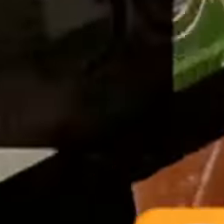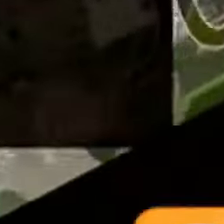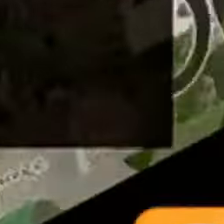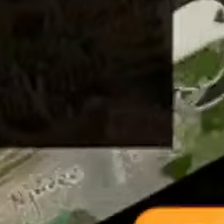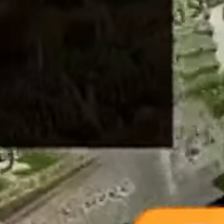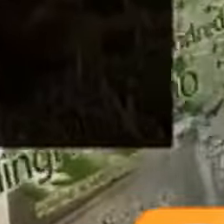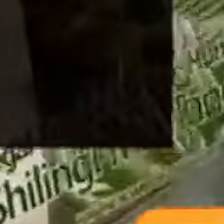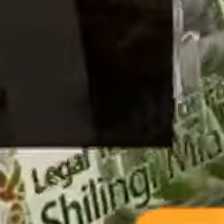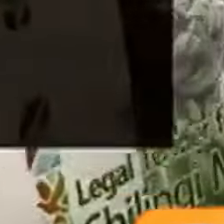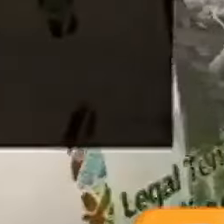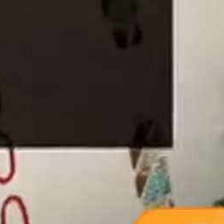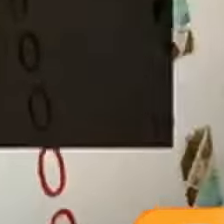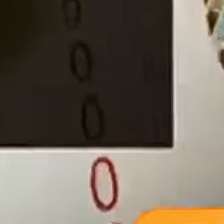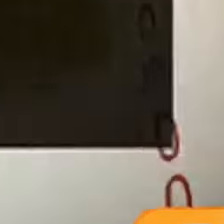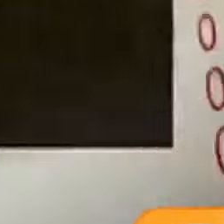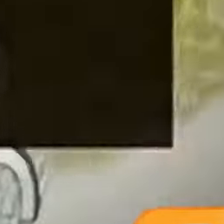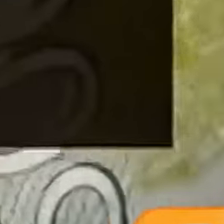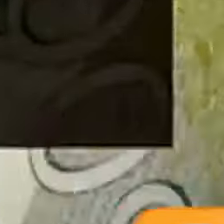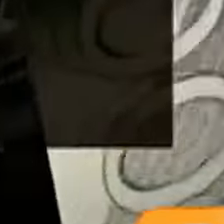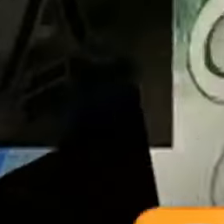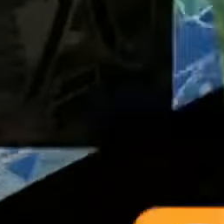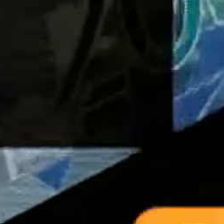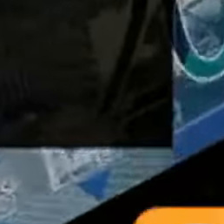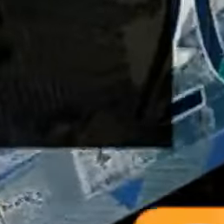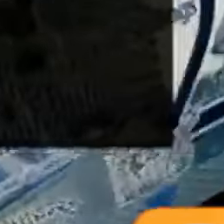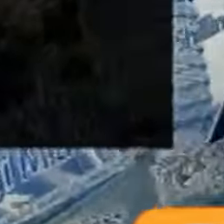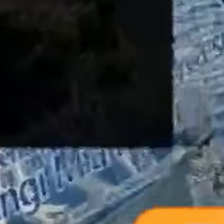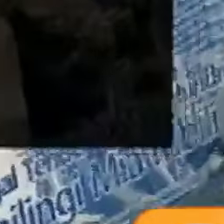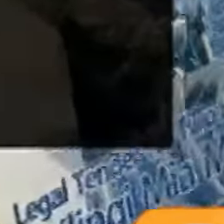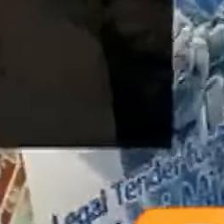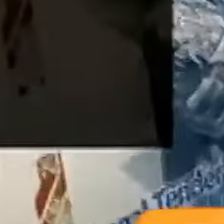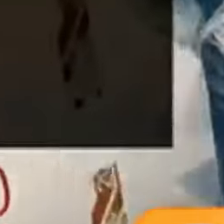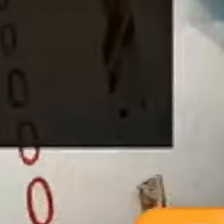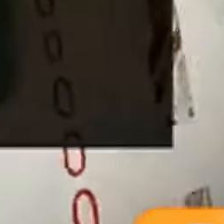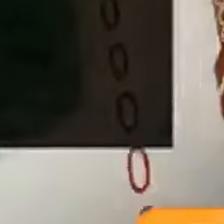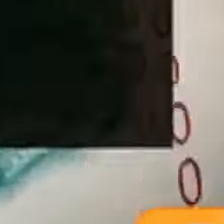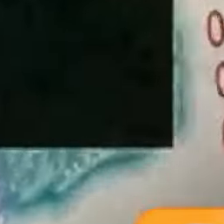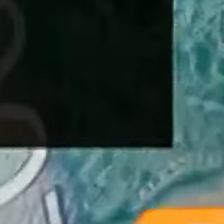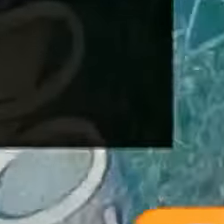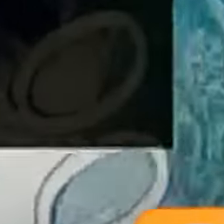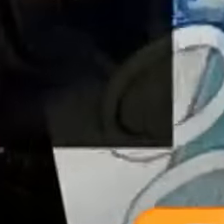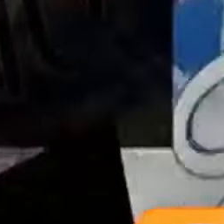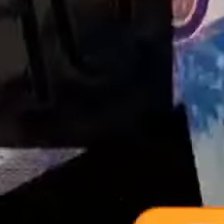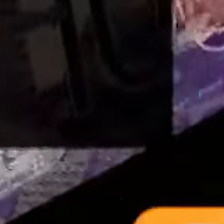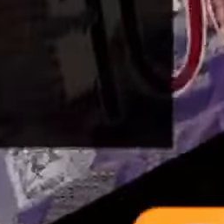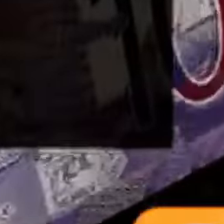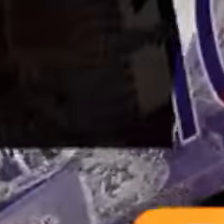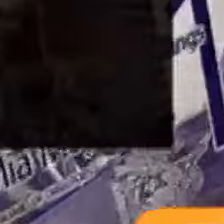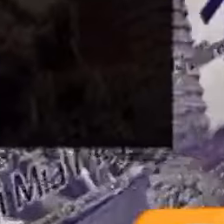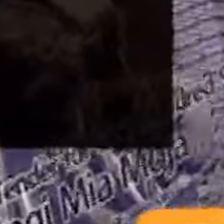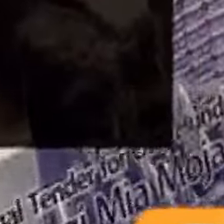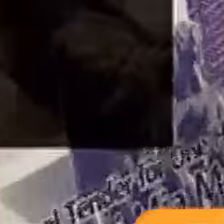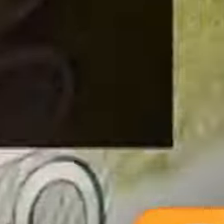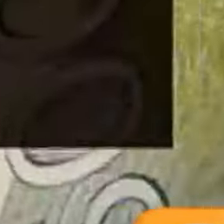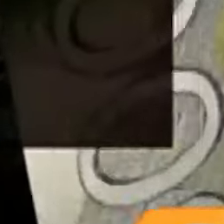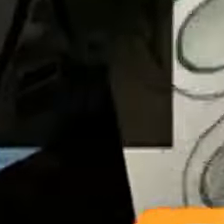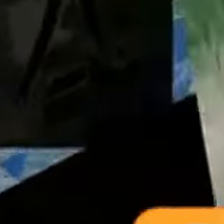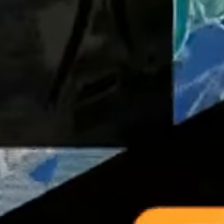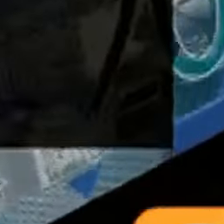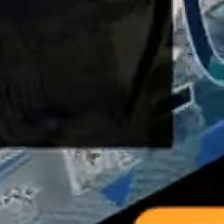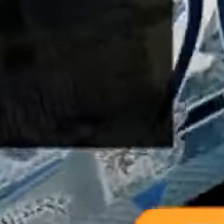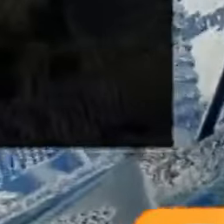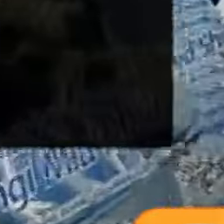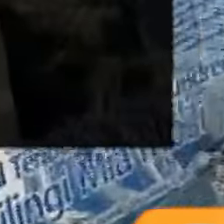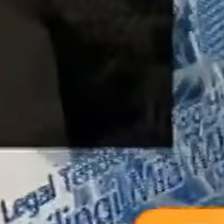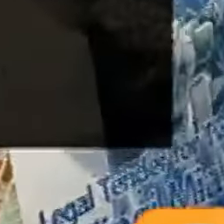223,000 have taken out their MSME facility, which saw a cumulative disbursement of 7.5 billion shillings to the SME